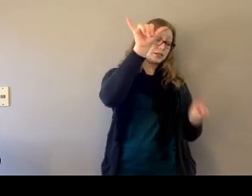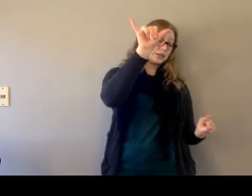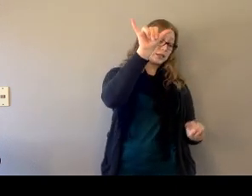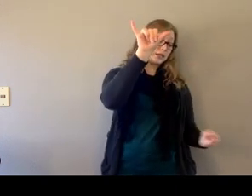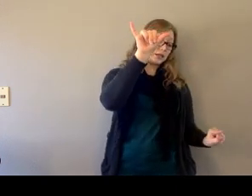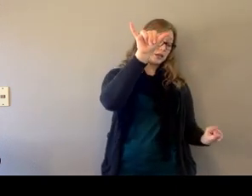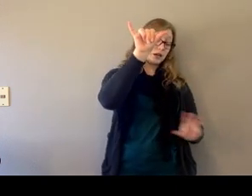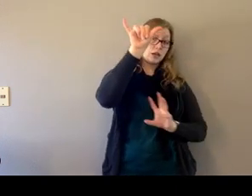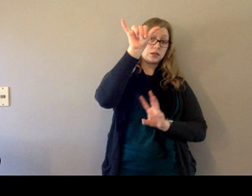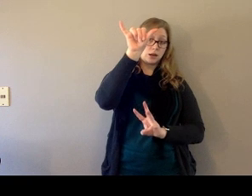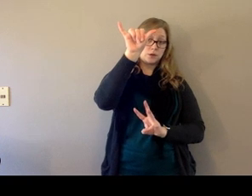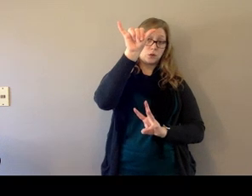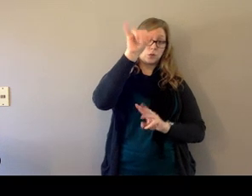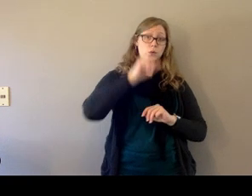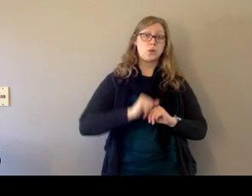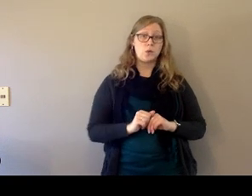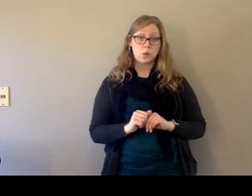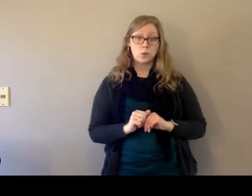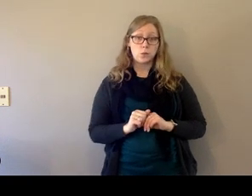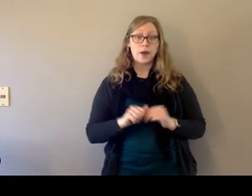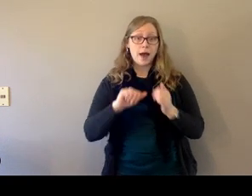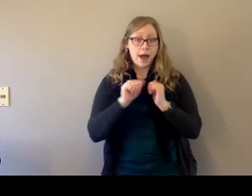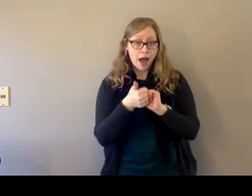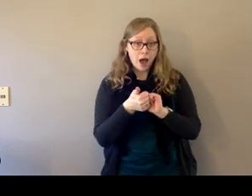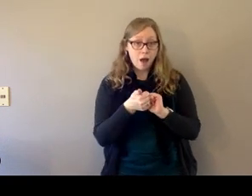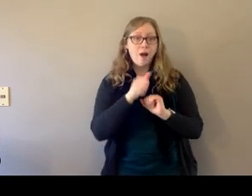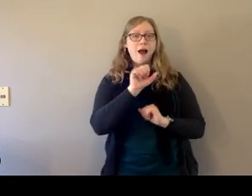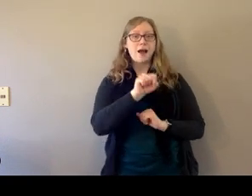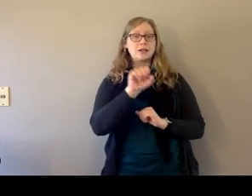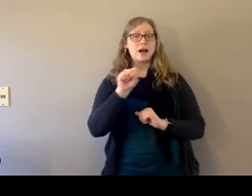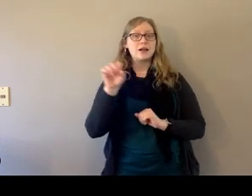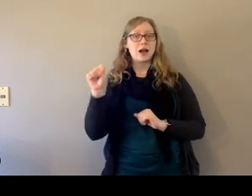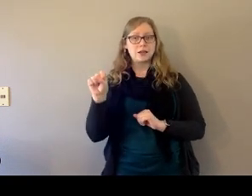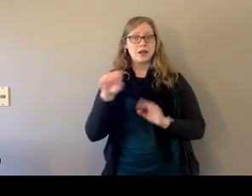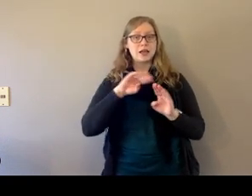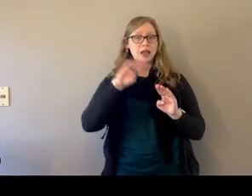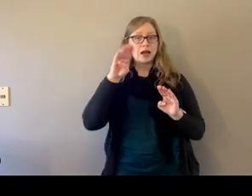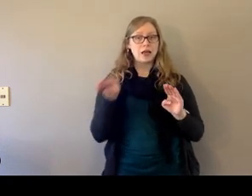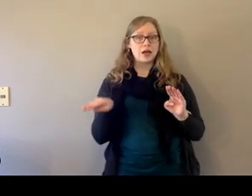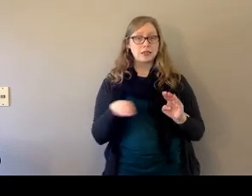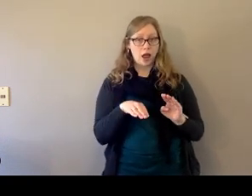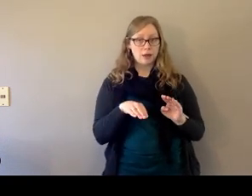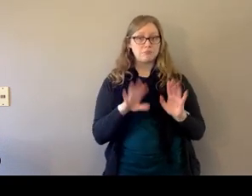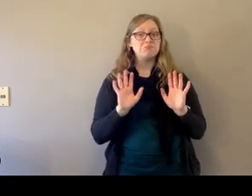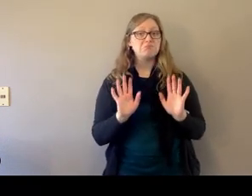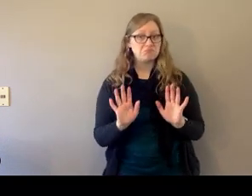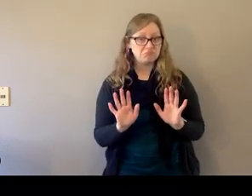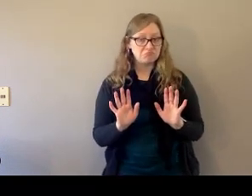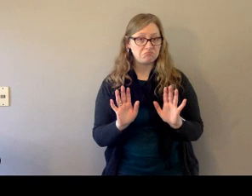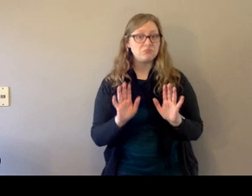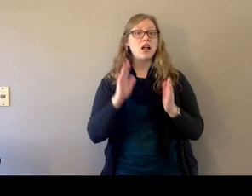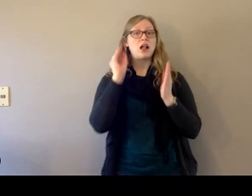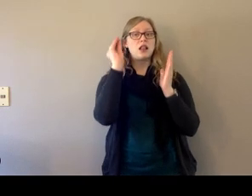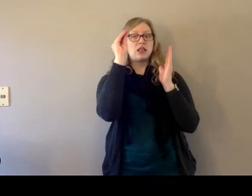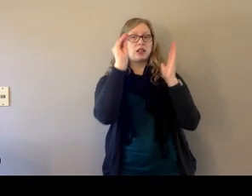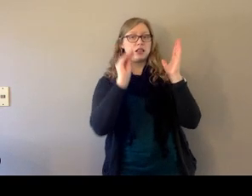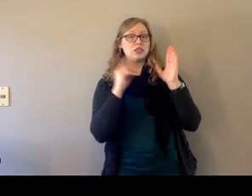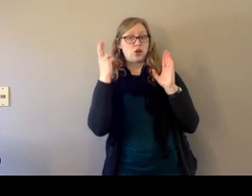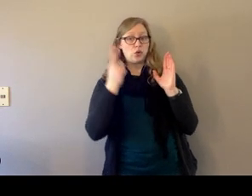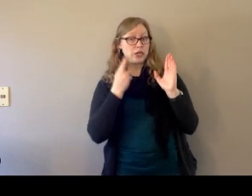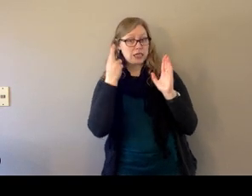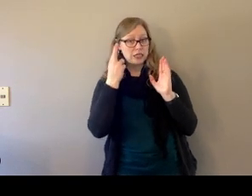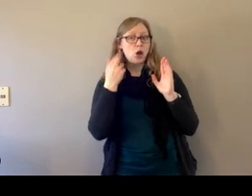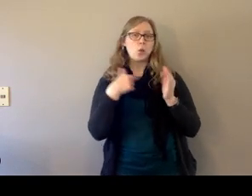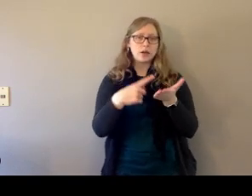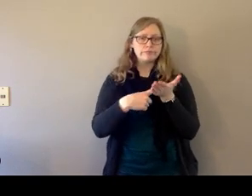YZW by side. Now let's list our reasonings down here because we